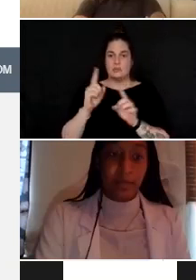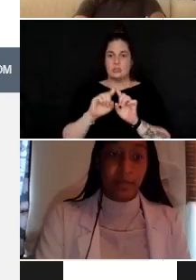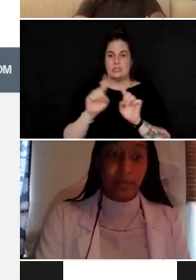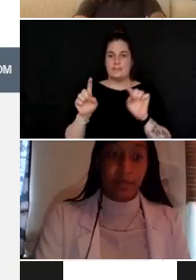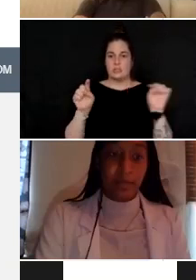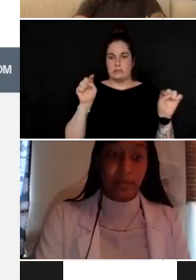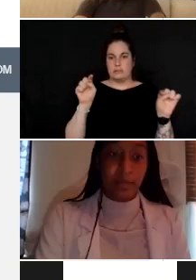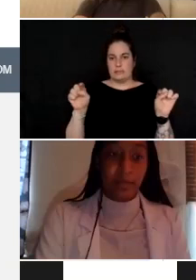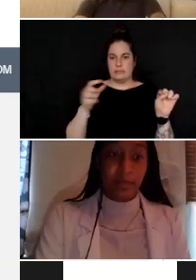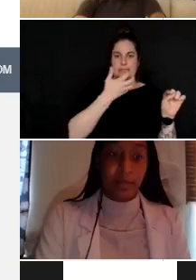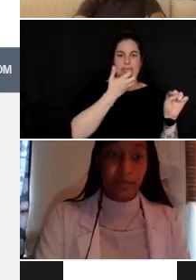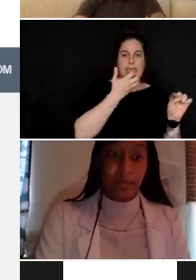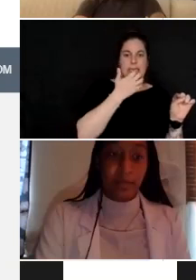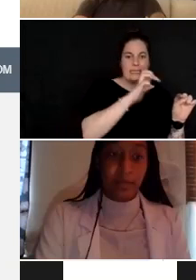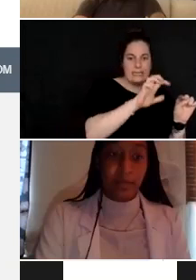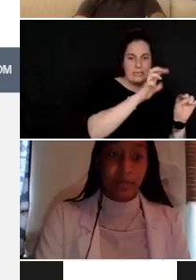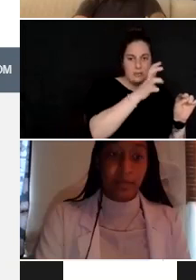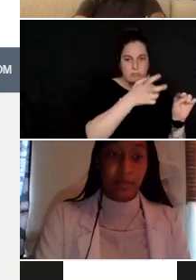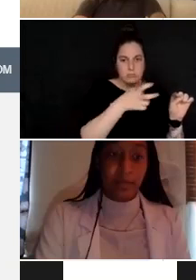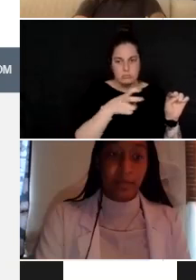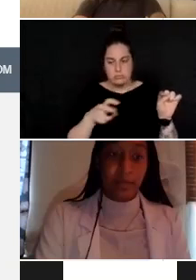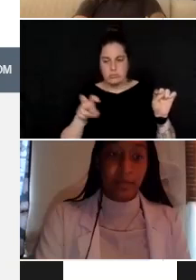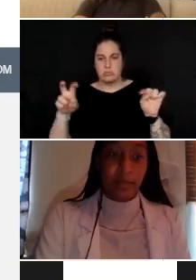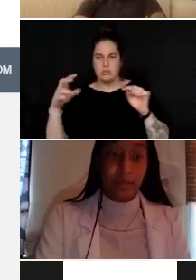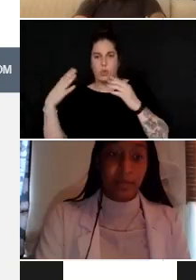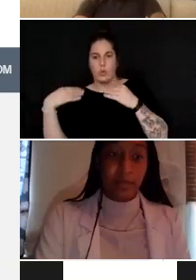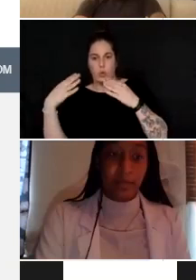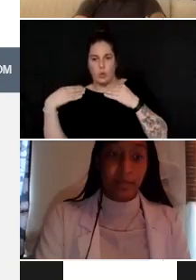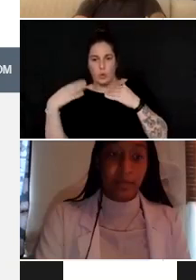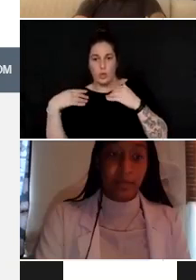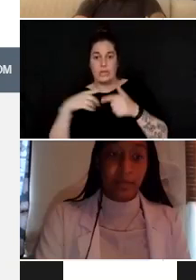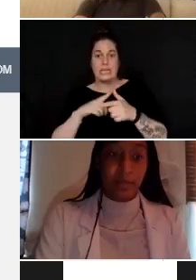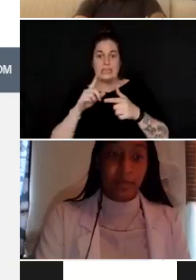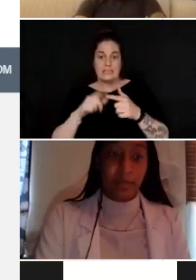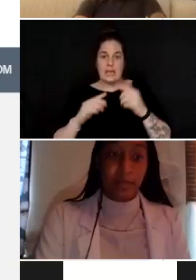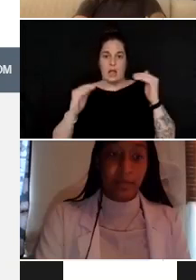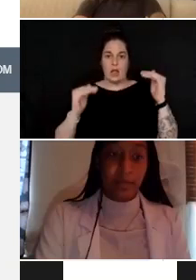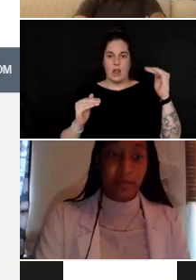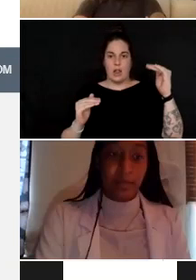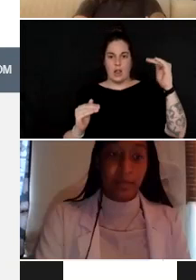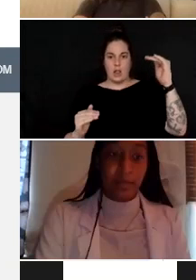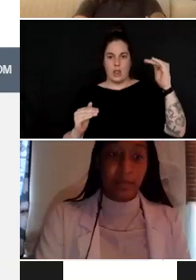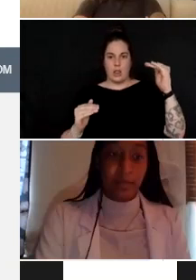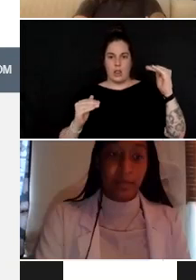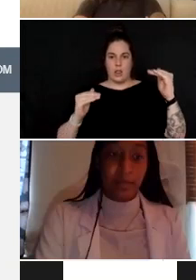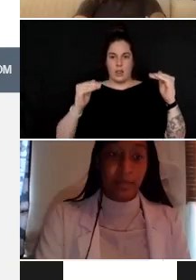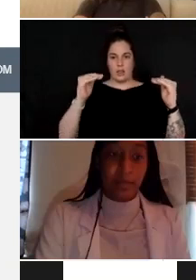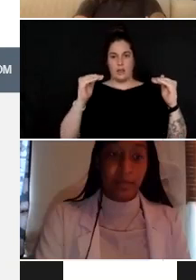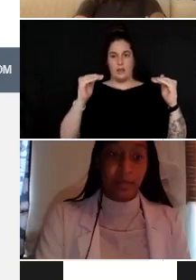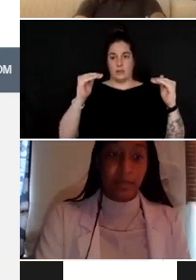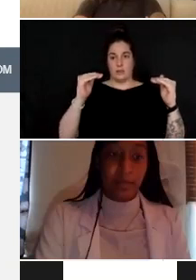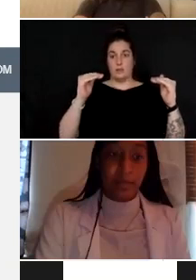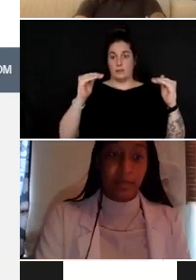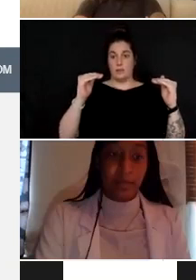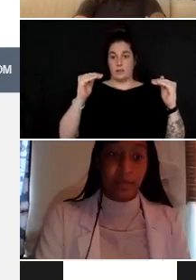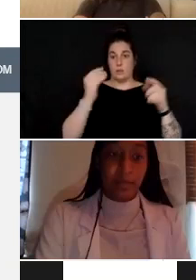Heat flowing from a hotter object to a colder object until they stabilize and get to thermal equilibrium. Well, the question